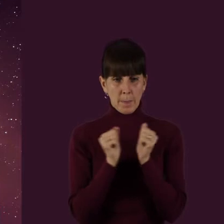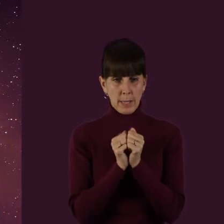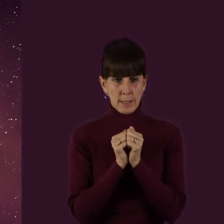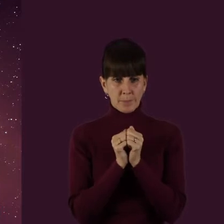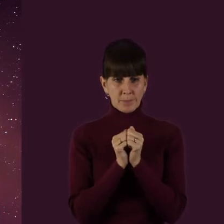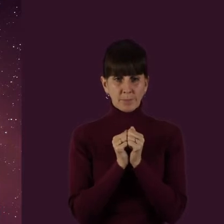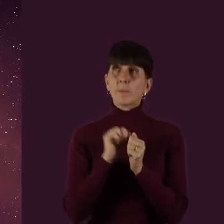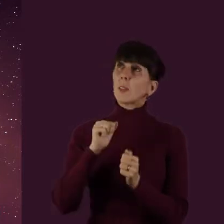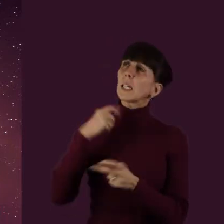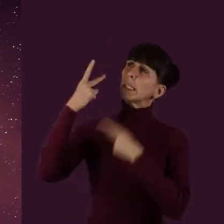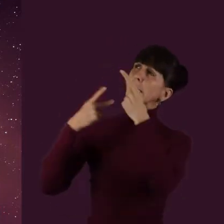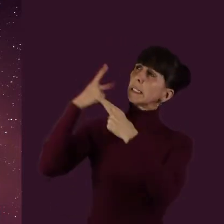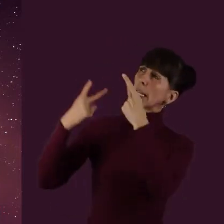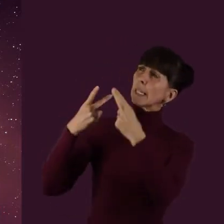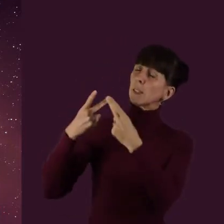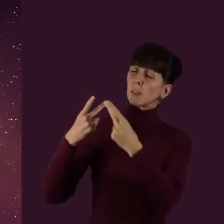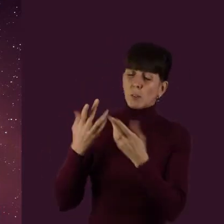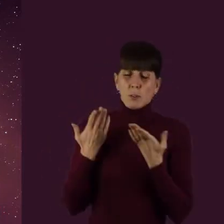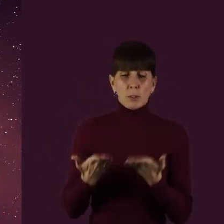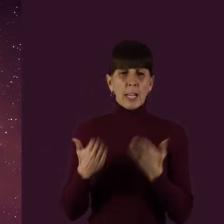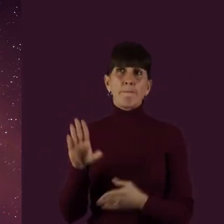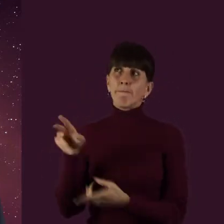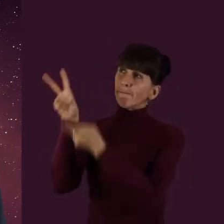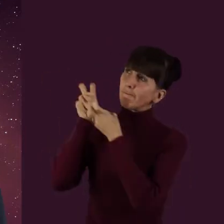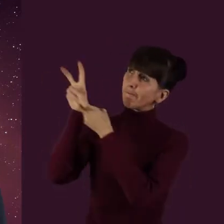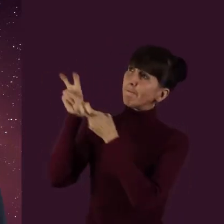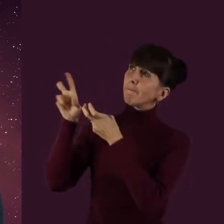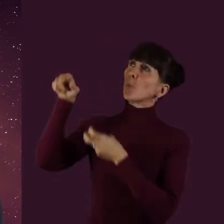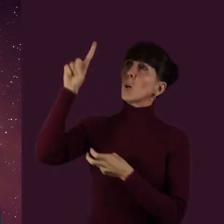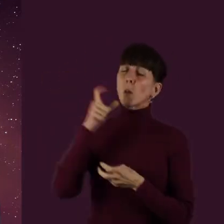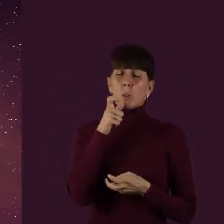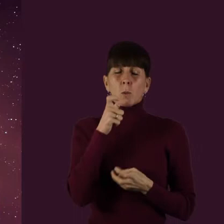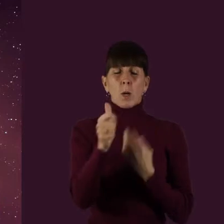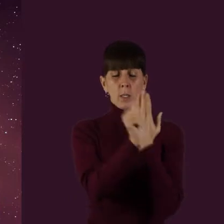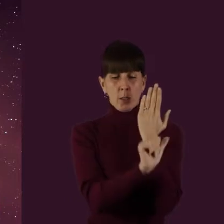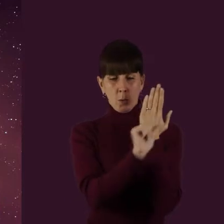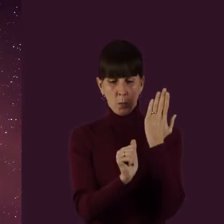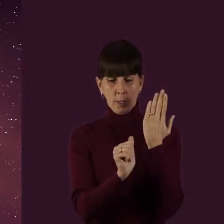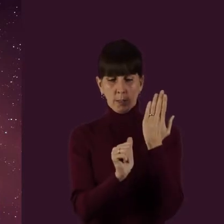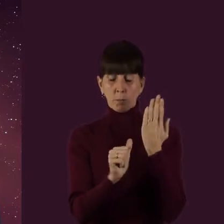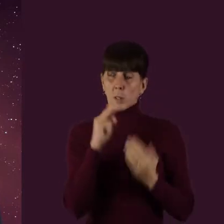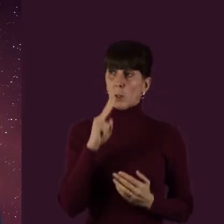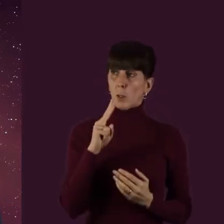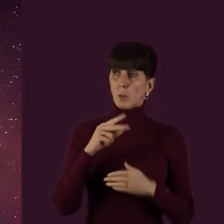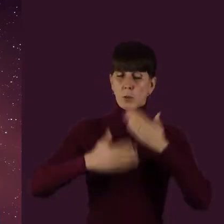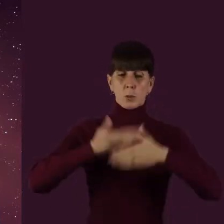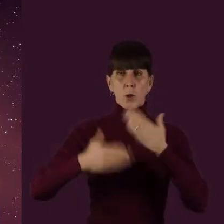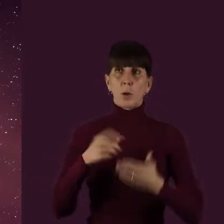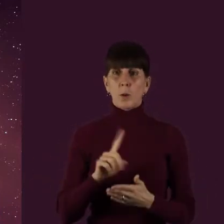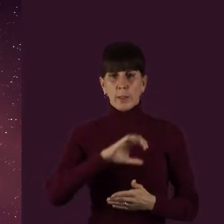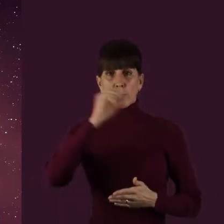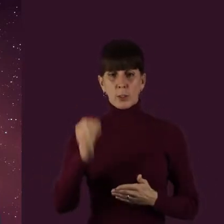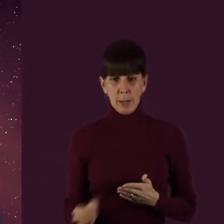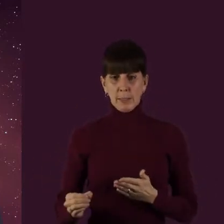Amen. Well, we're going to sing a number of songs today. We're going to hear God's word and we're going to be looking at the story of the shepherds in particular. And